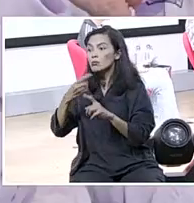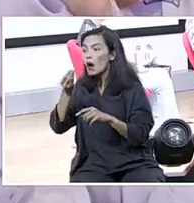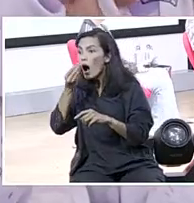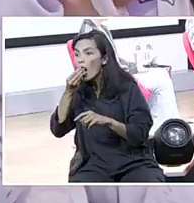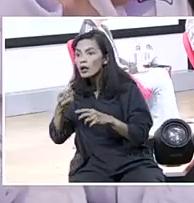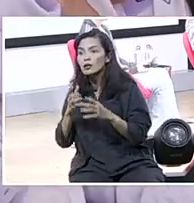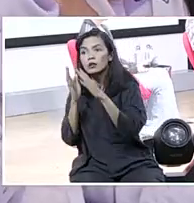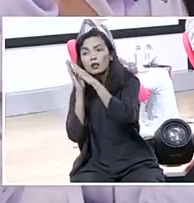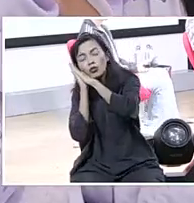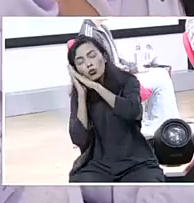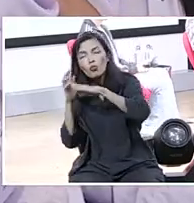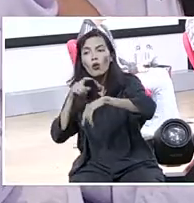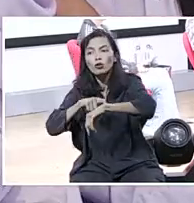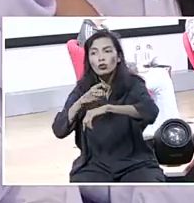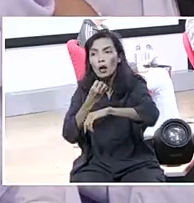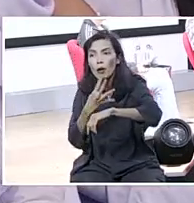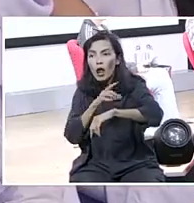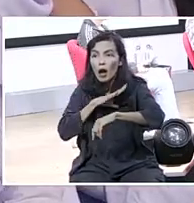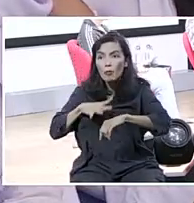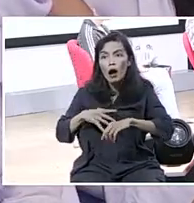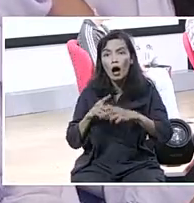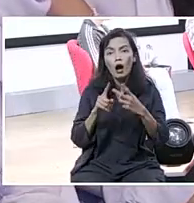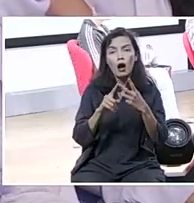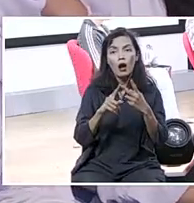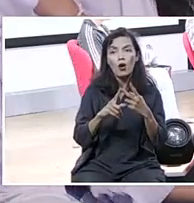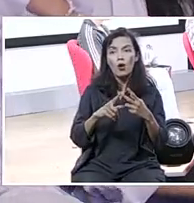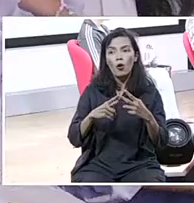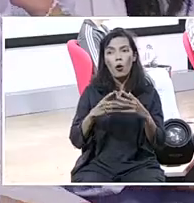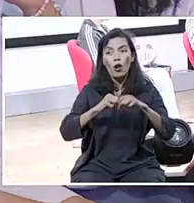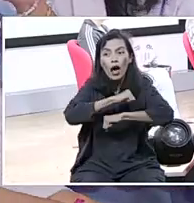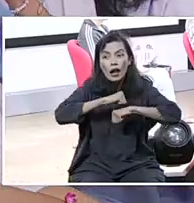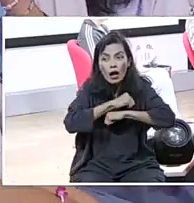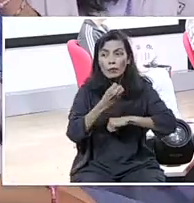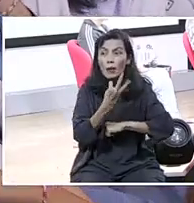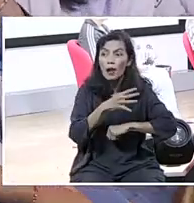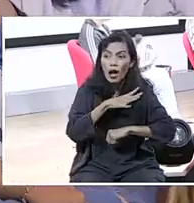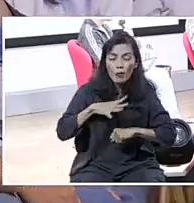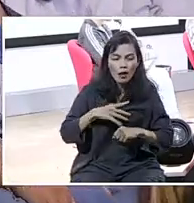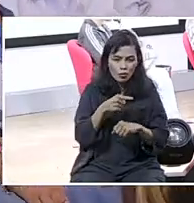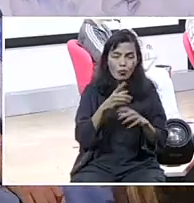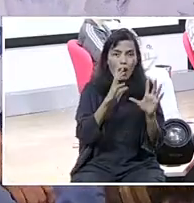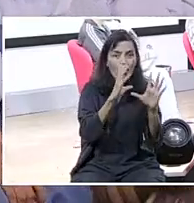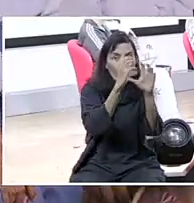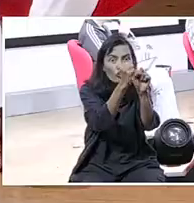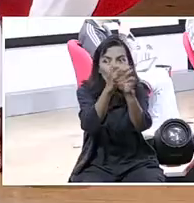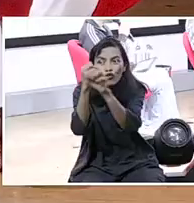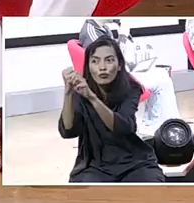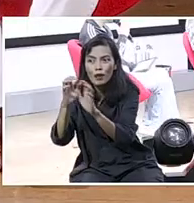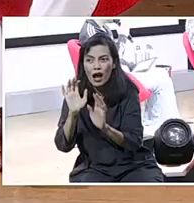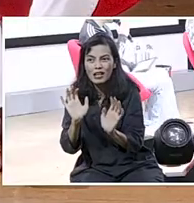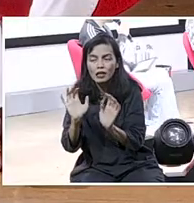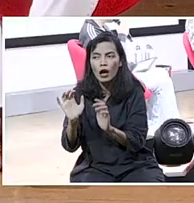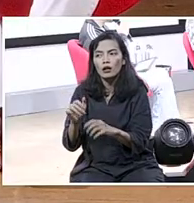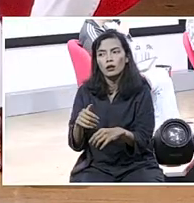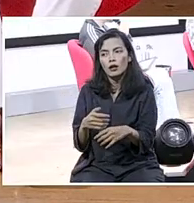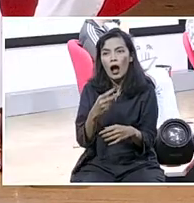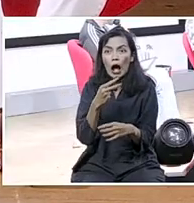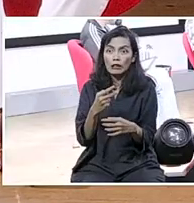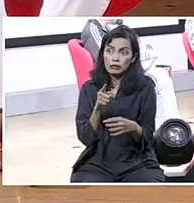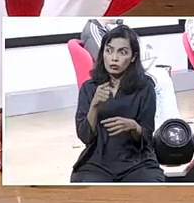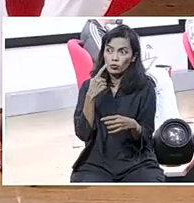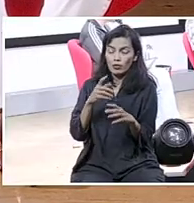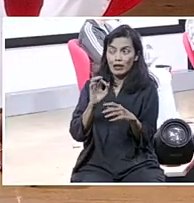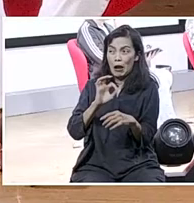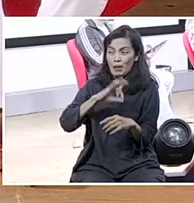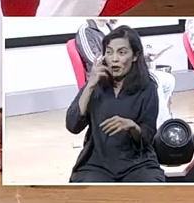way you sleep, the way you train. There's so many things that you need to focus on. Thank you very much for sharing, Stephen and Crystal. Thank